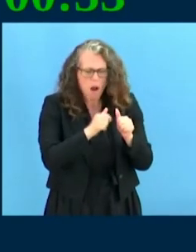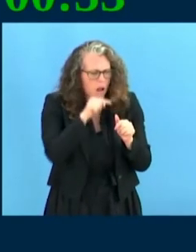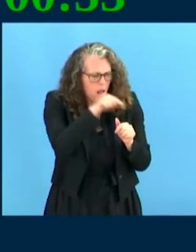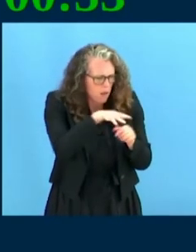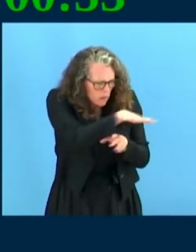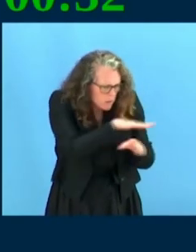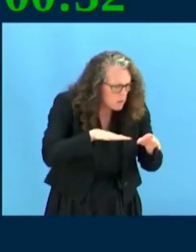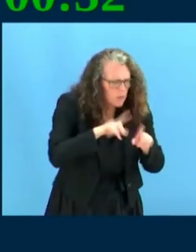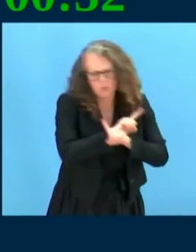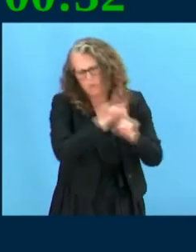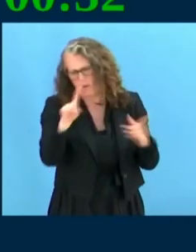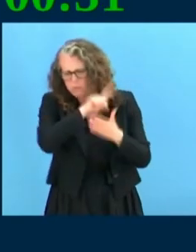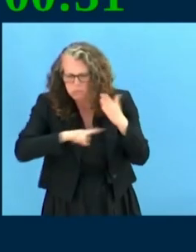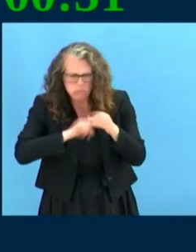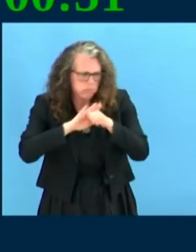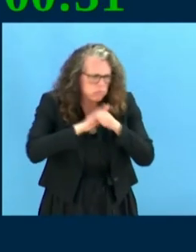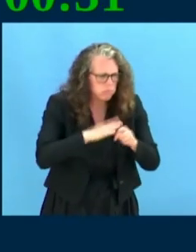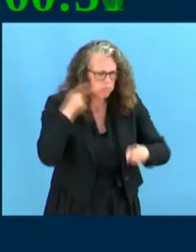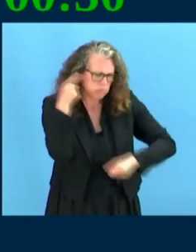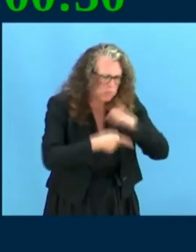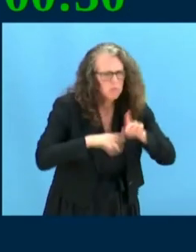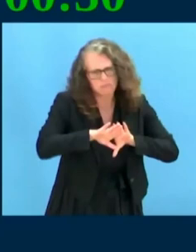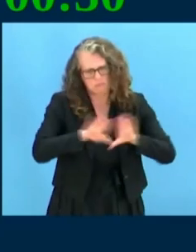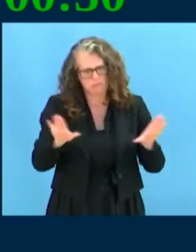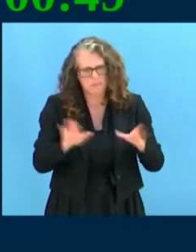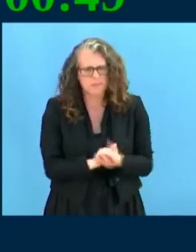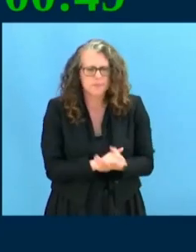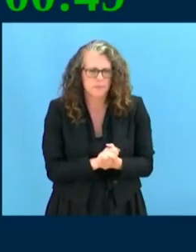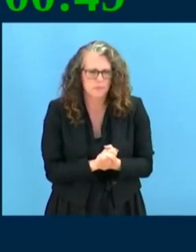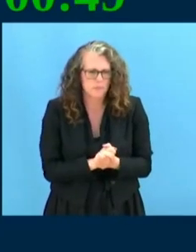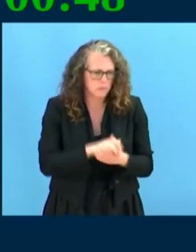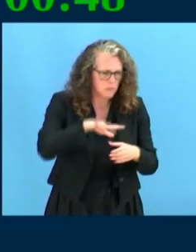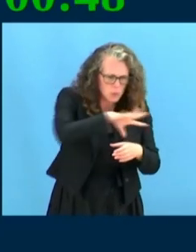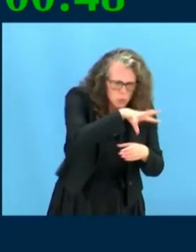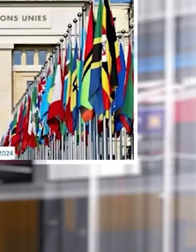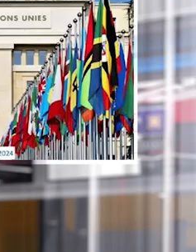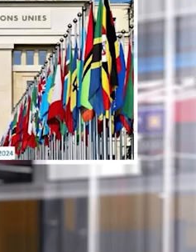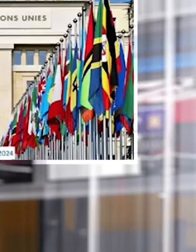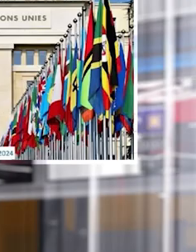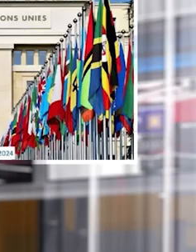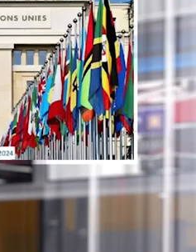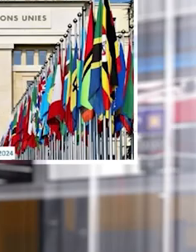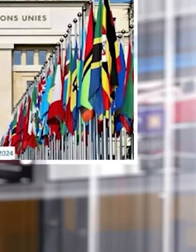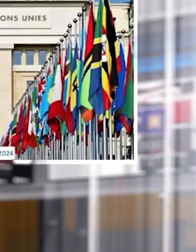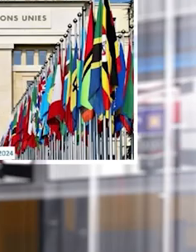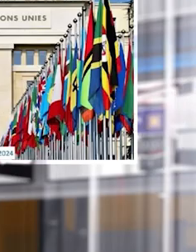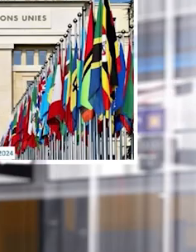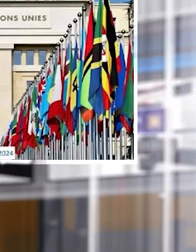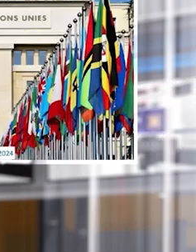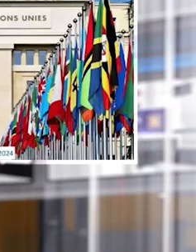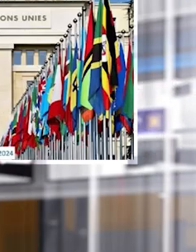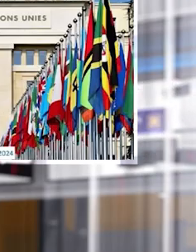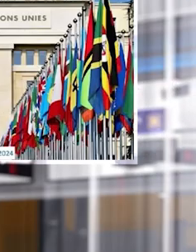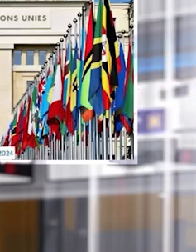emphasizing that Baku does not implement the legally binding decisions of the international court of justice. He also spoke about Baku's